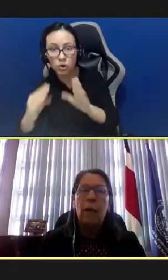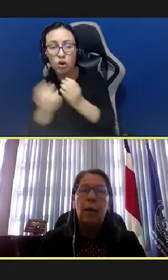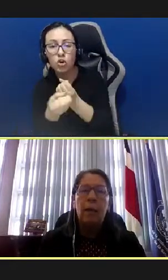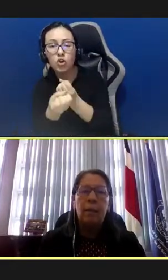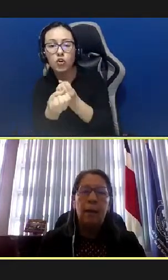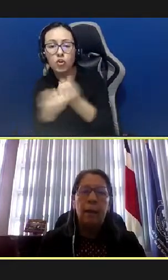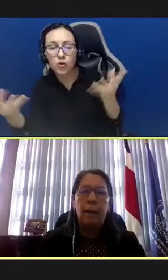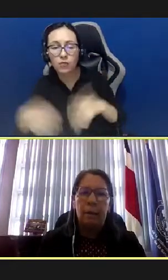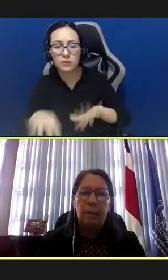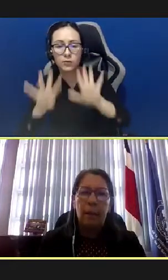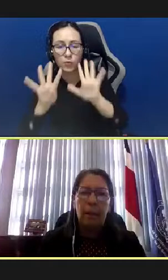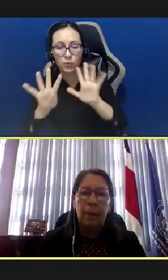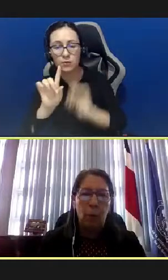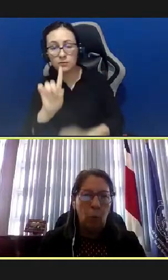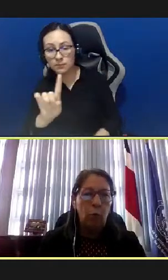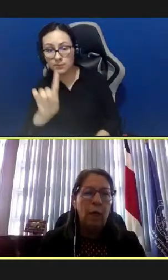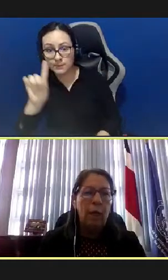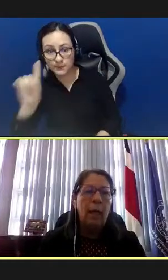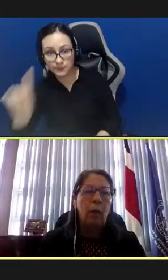And